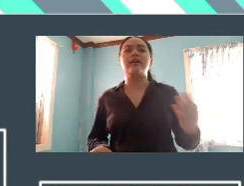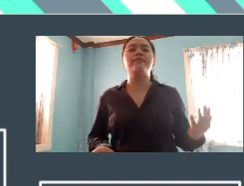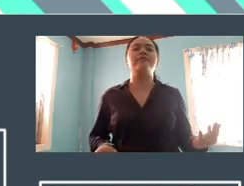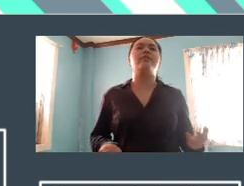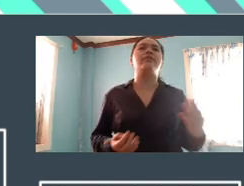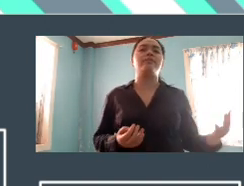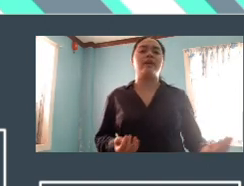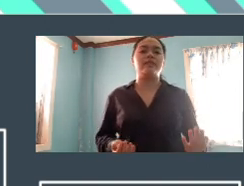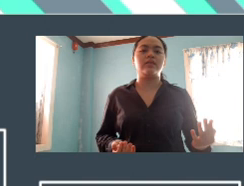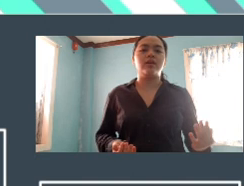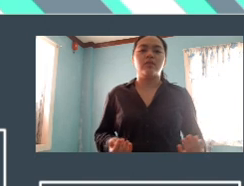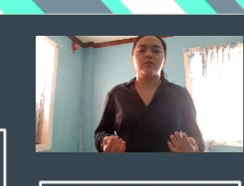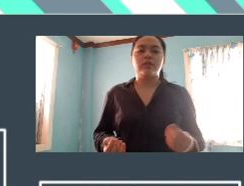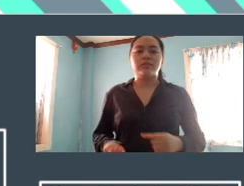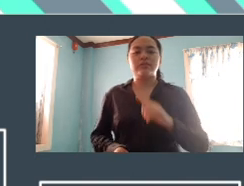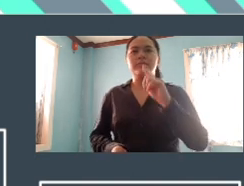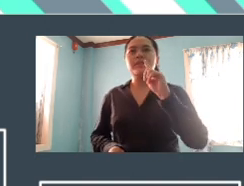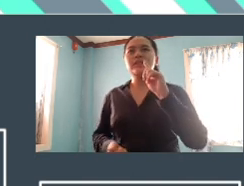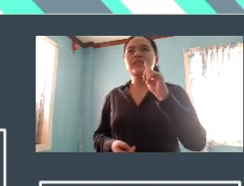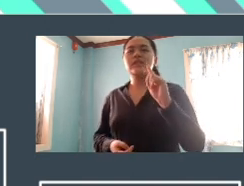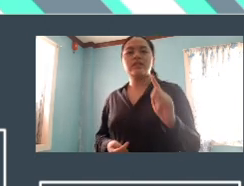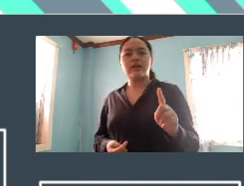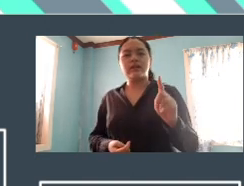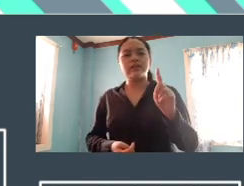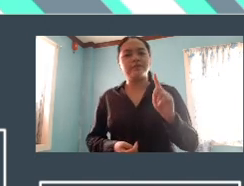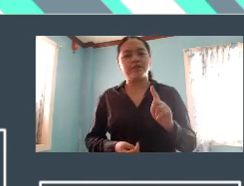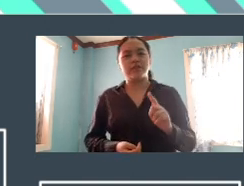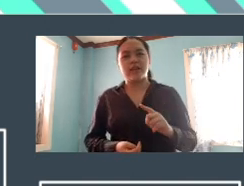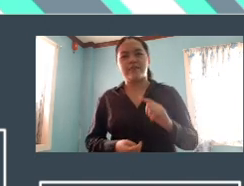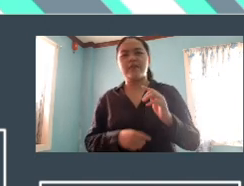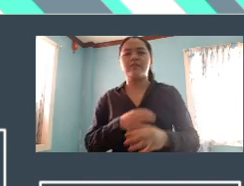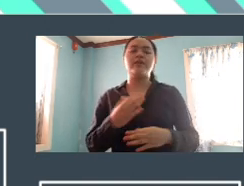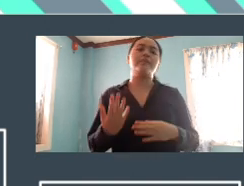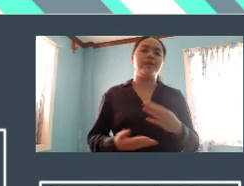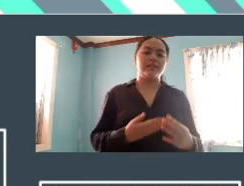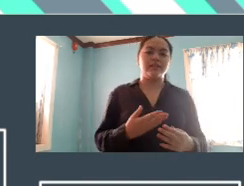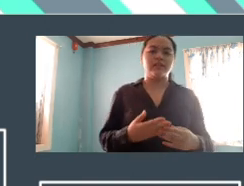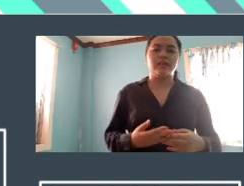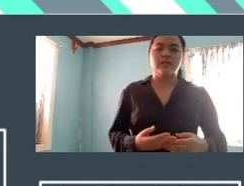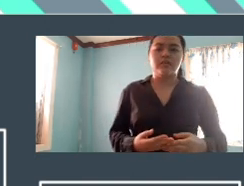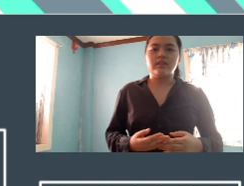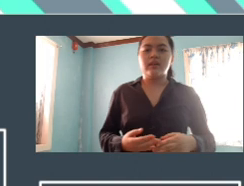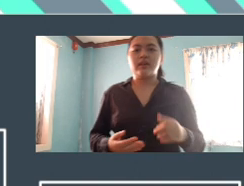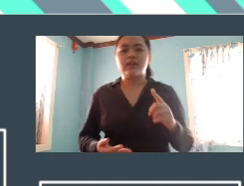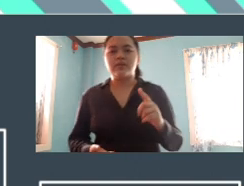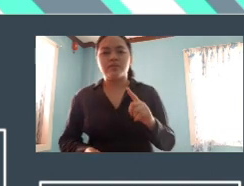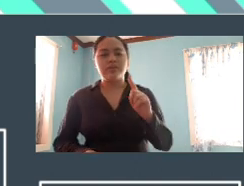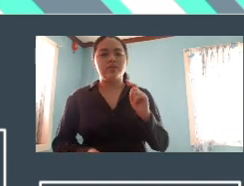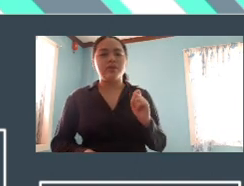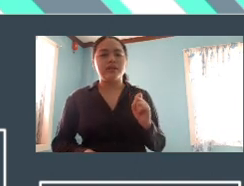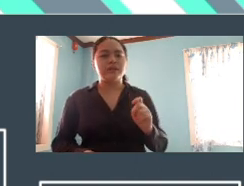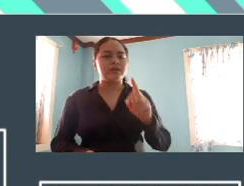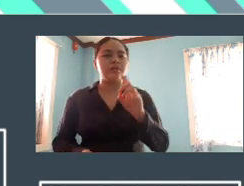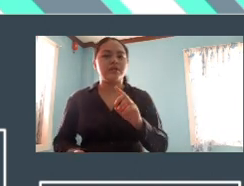a non-flowering plants. Let's tackle first the flowering plants. These are